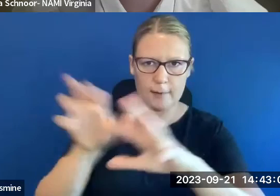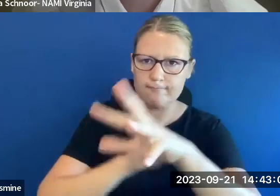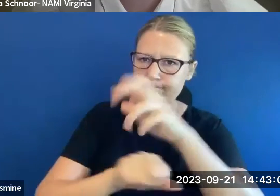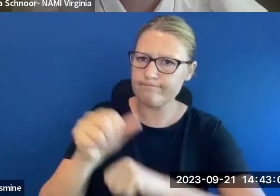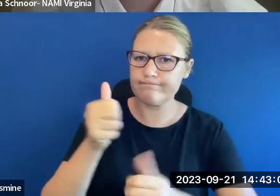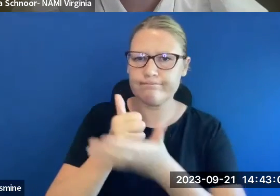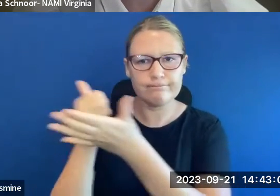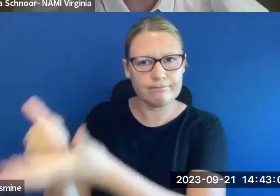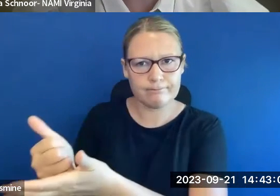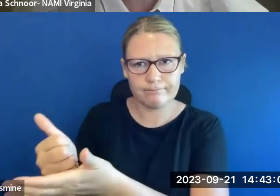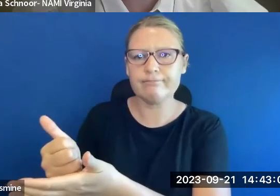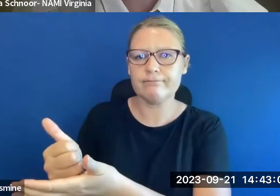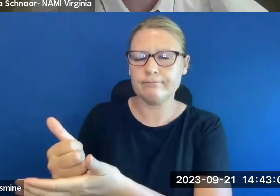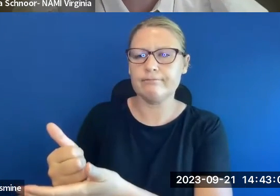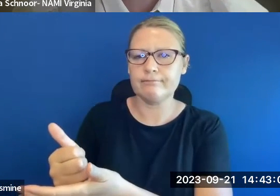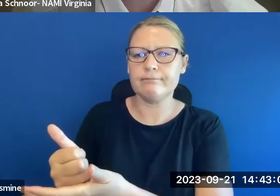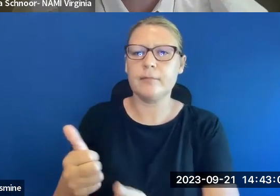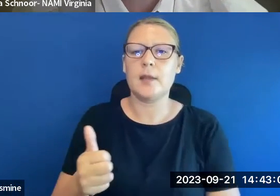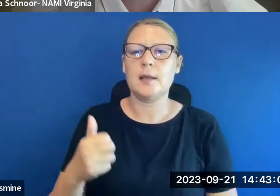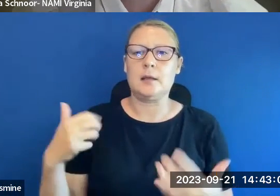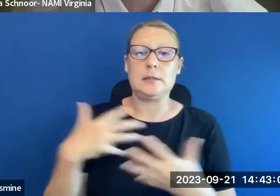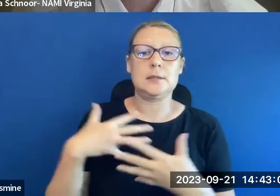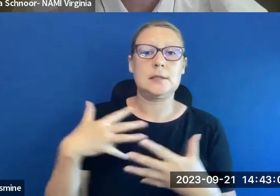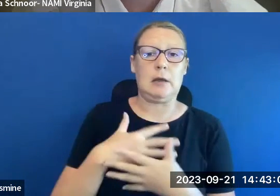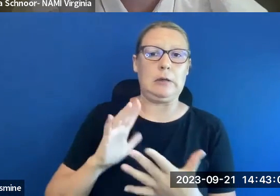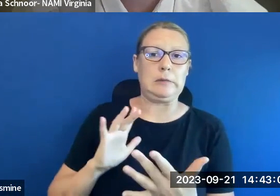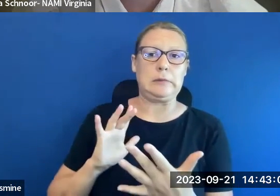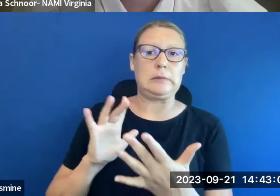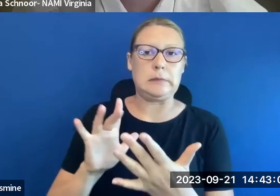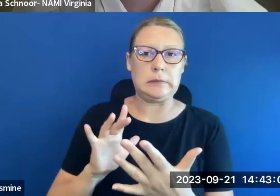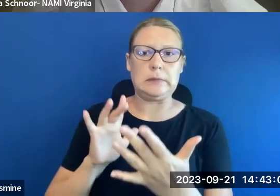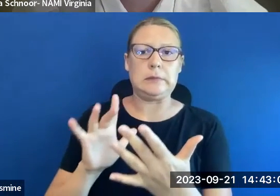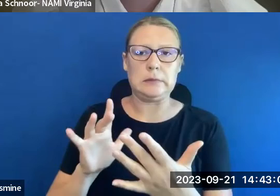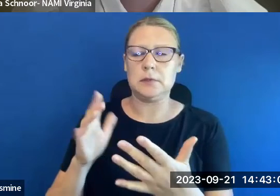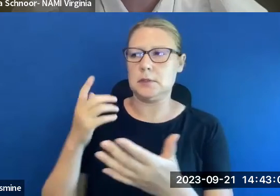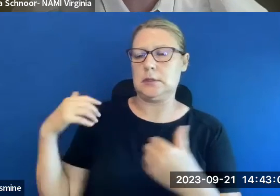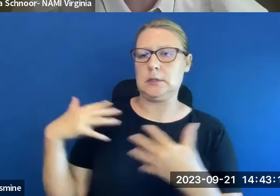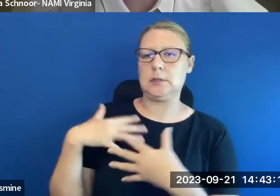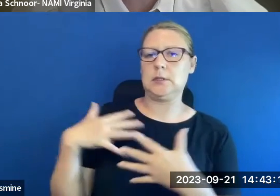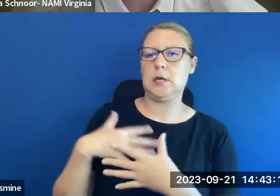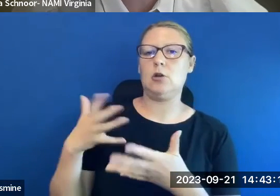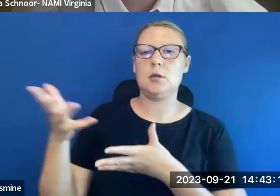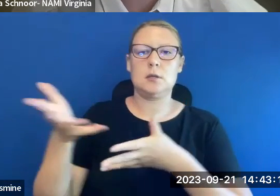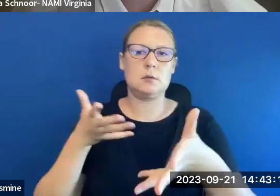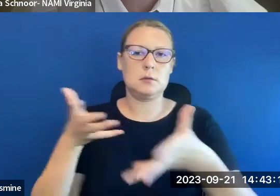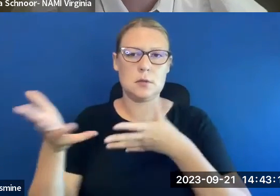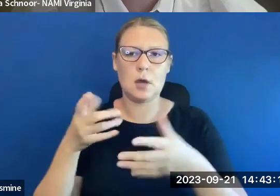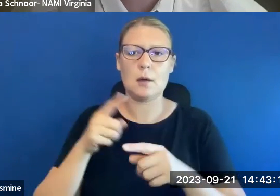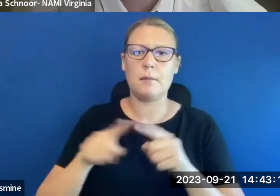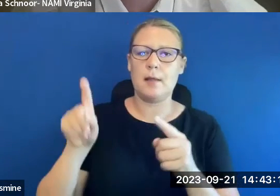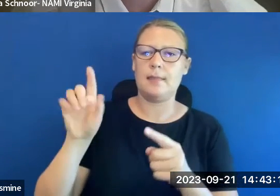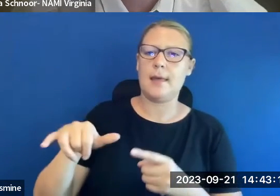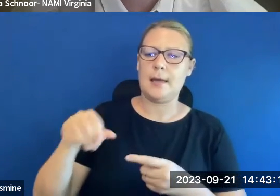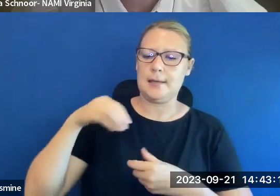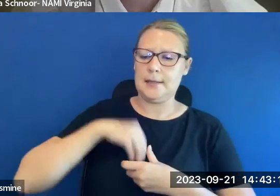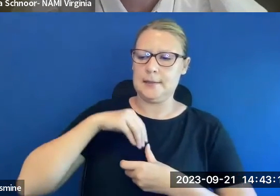give you the help that you need. And it can be scary to reach out. It can be scary to talk about what's going on, but that vulnerability and that